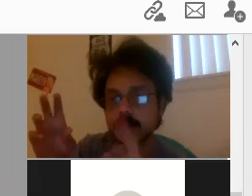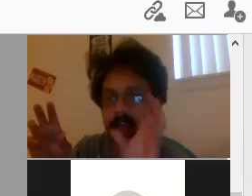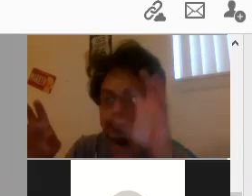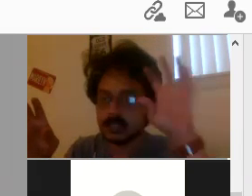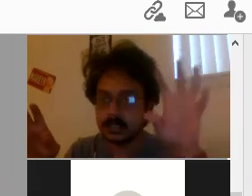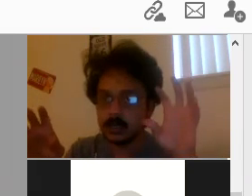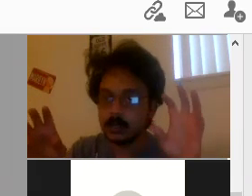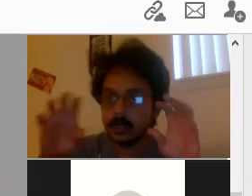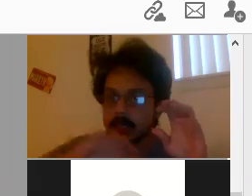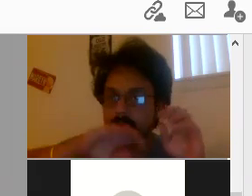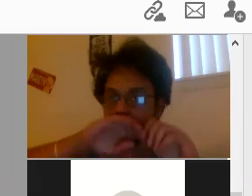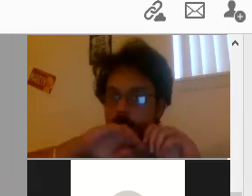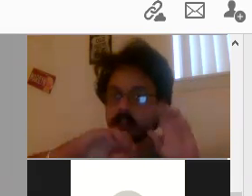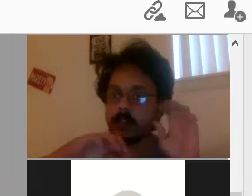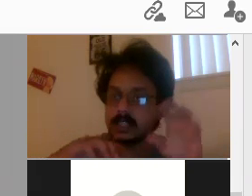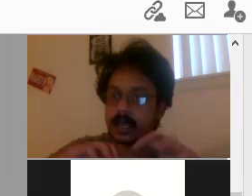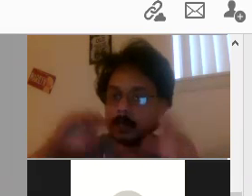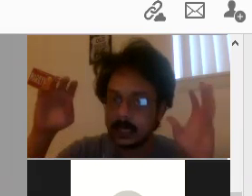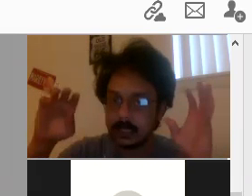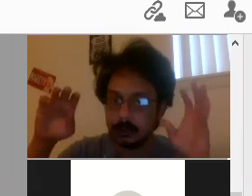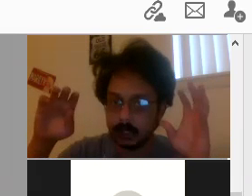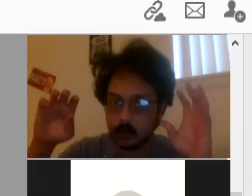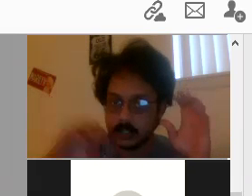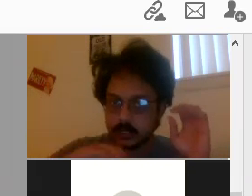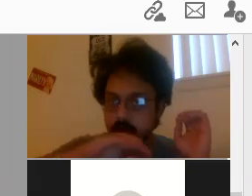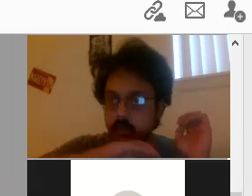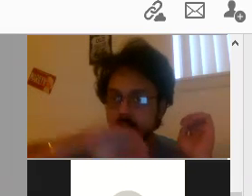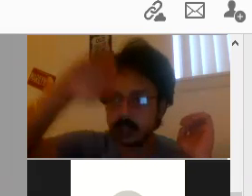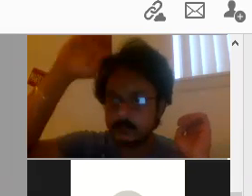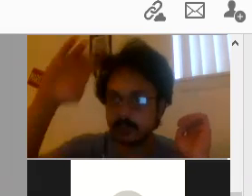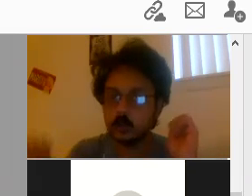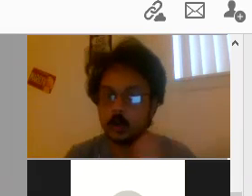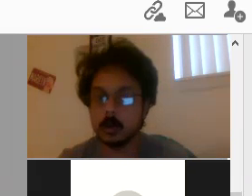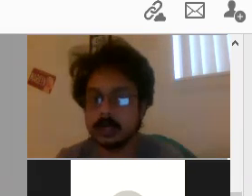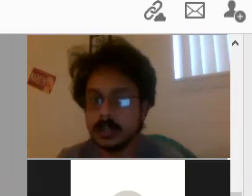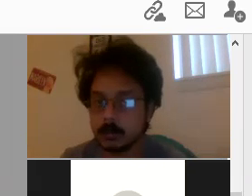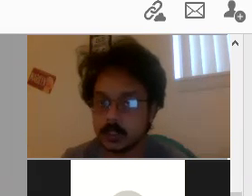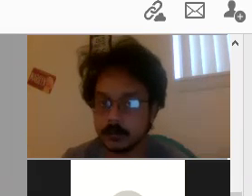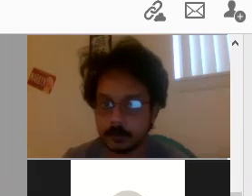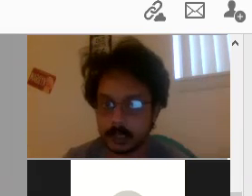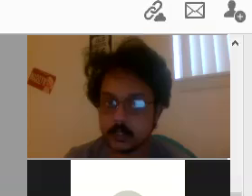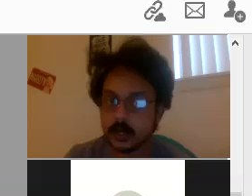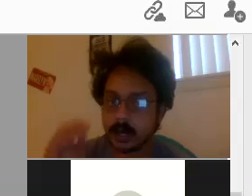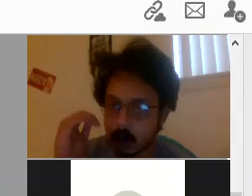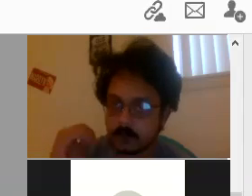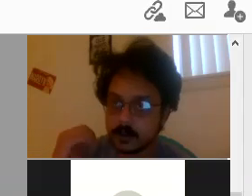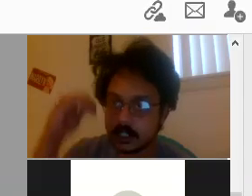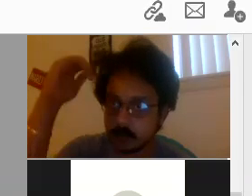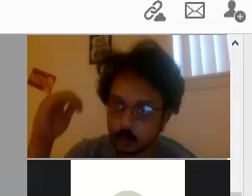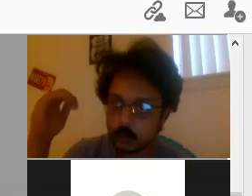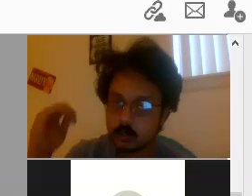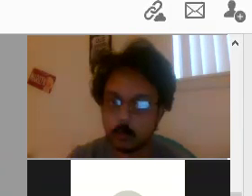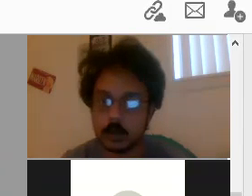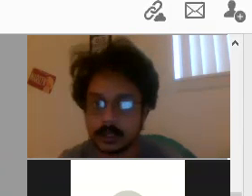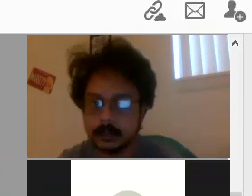n squared times c is the equation where c can be any constant that will grow in terms of n squared, and our